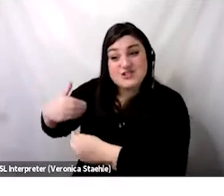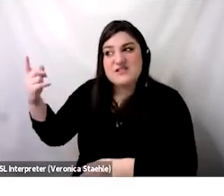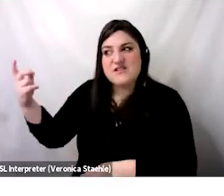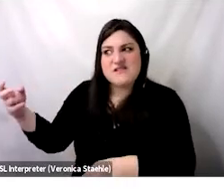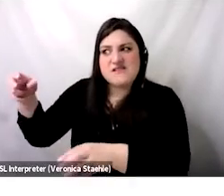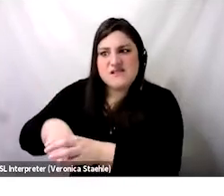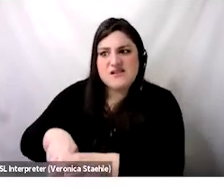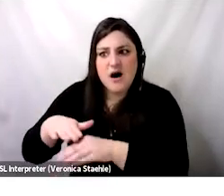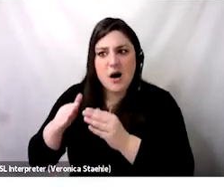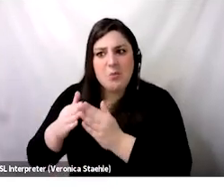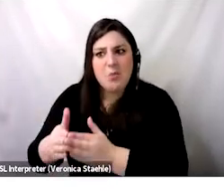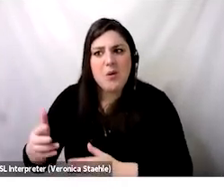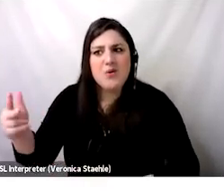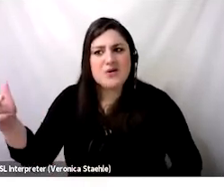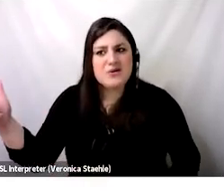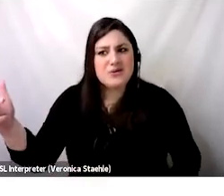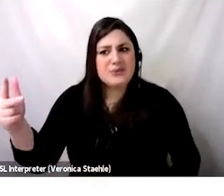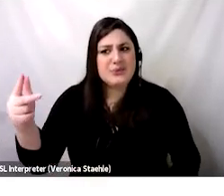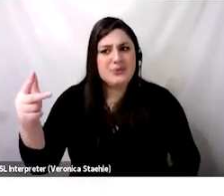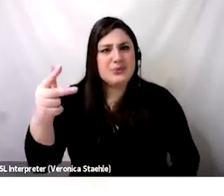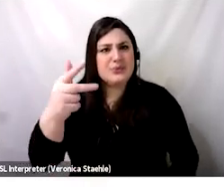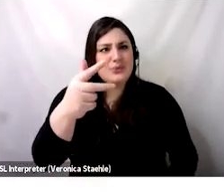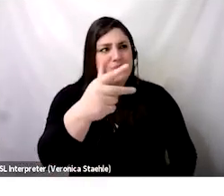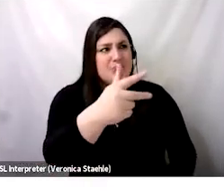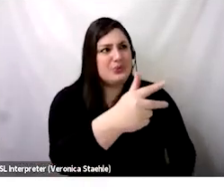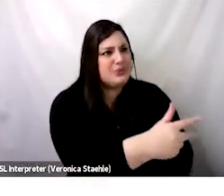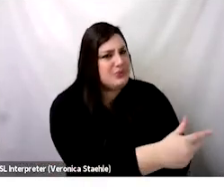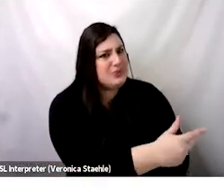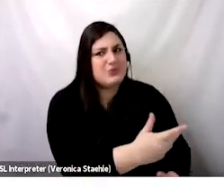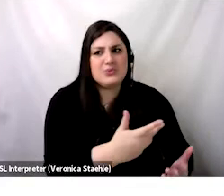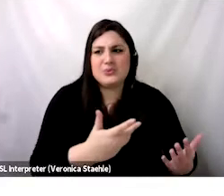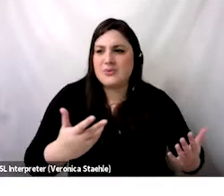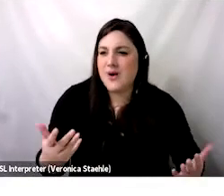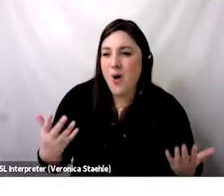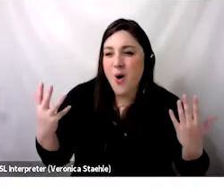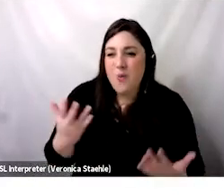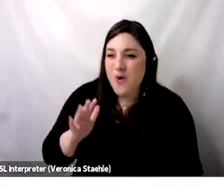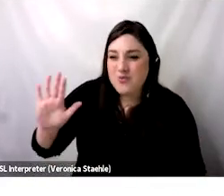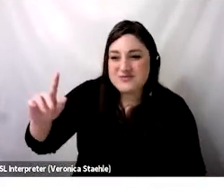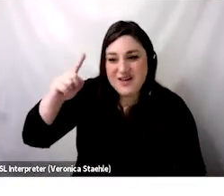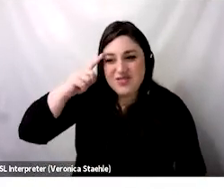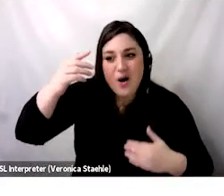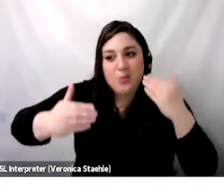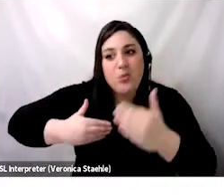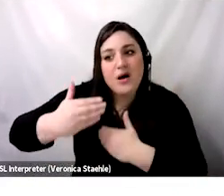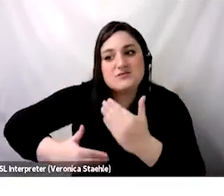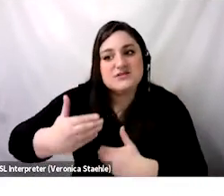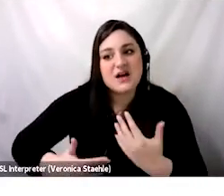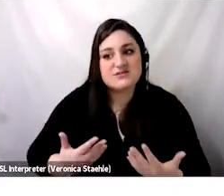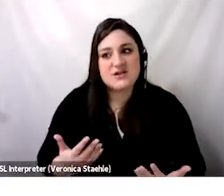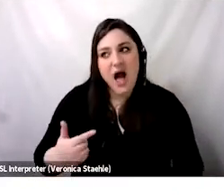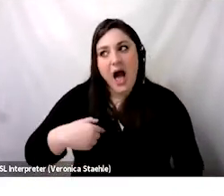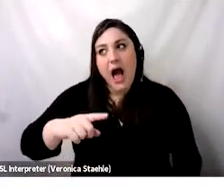their thought processes must have meant. Thinking within an instant, what is it that I could bring? What is it that I could bring